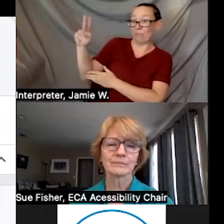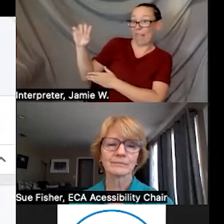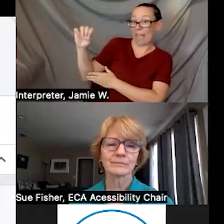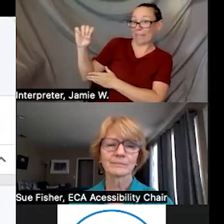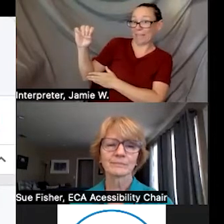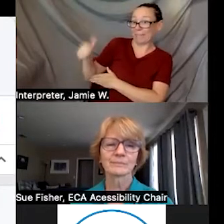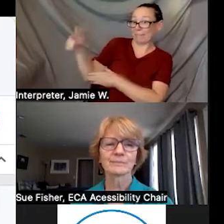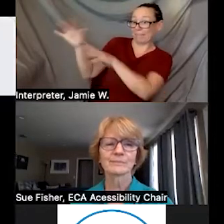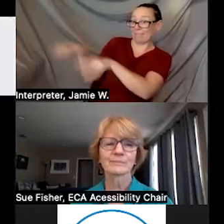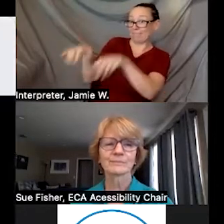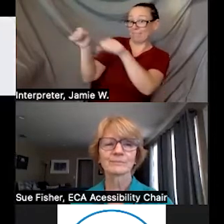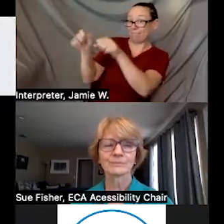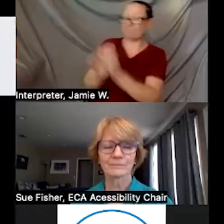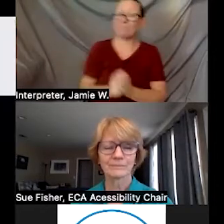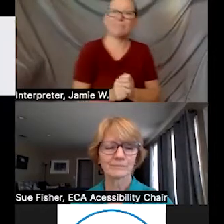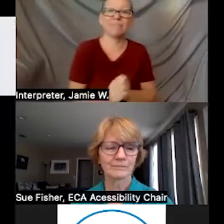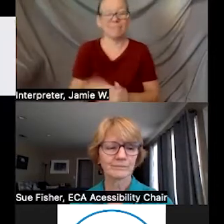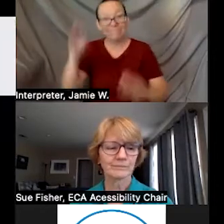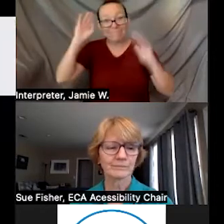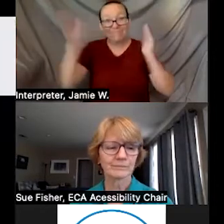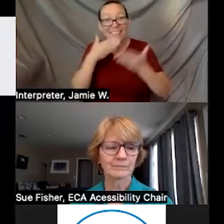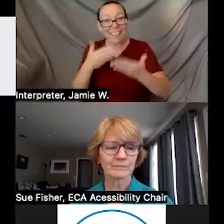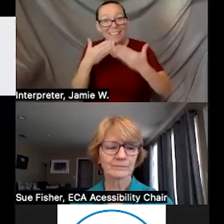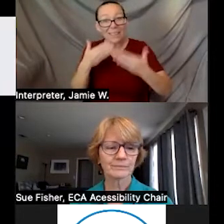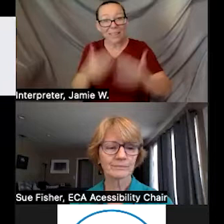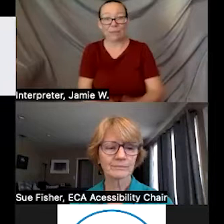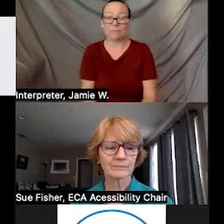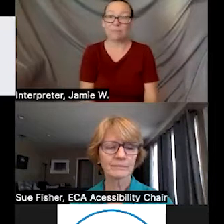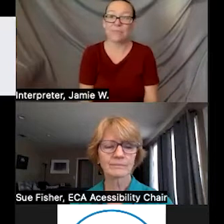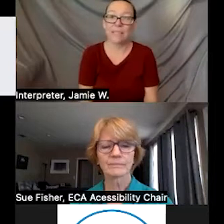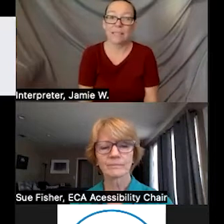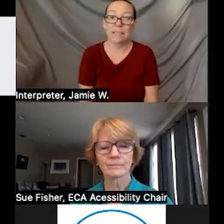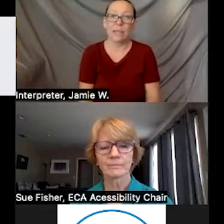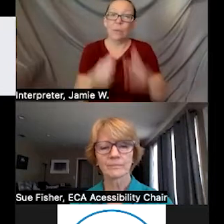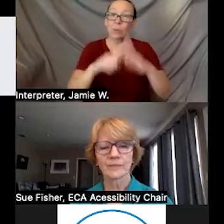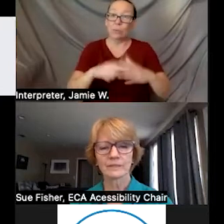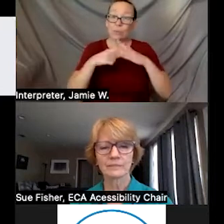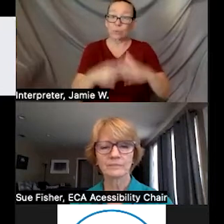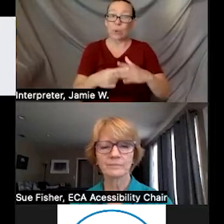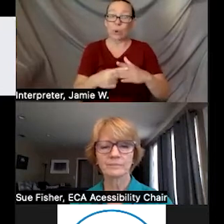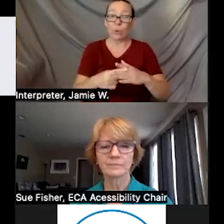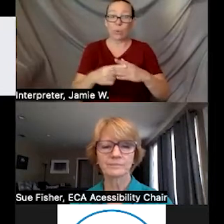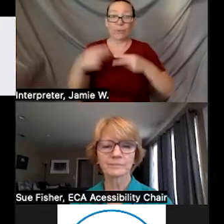Excellent. Thanks so much. I appreciate it. Yeah, if we can just start on the slide 1 here.